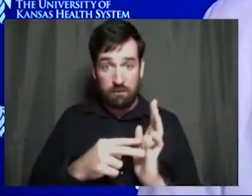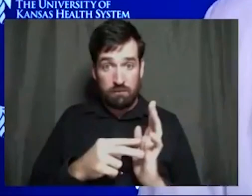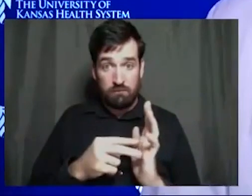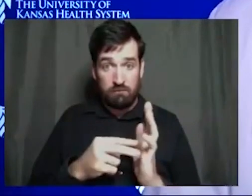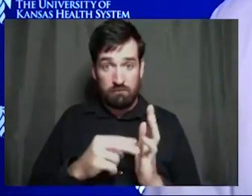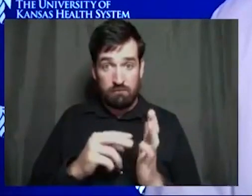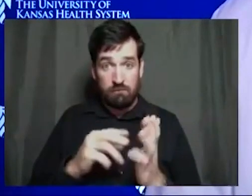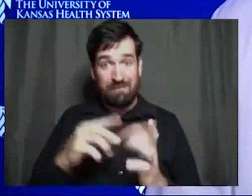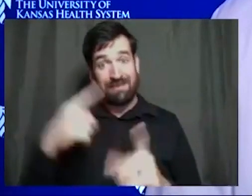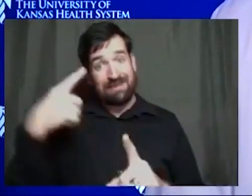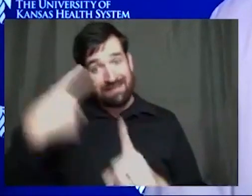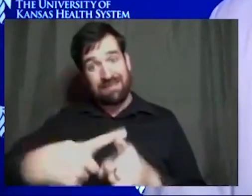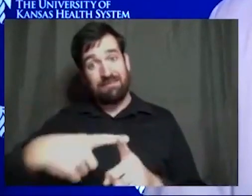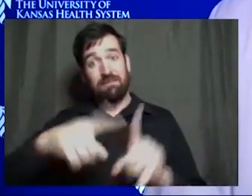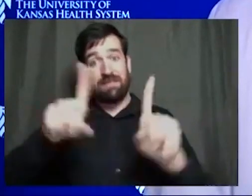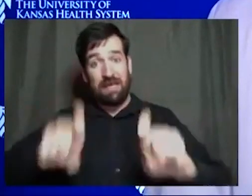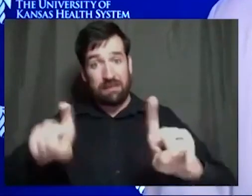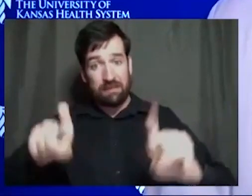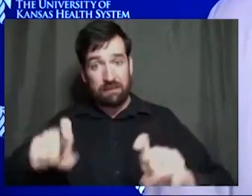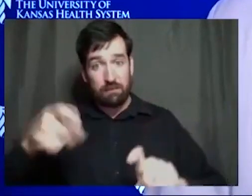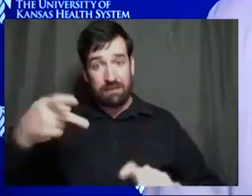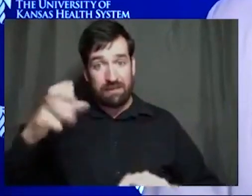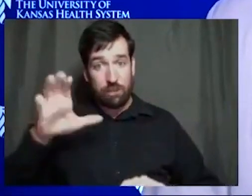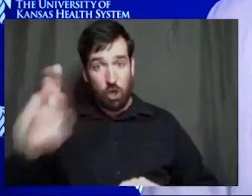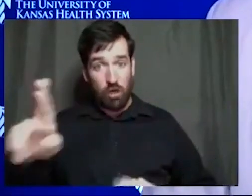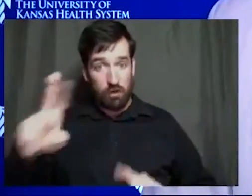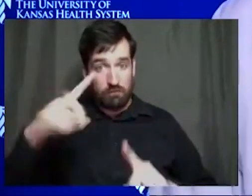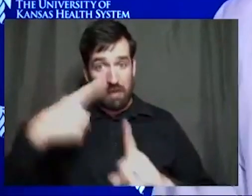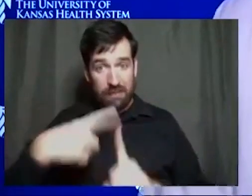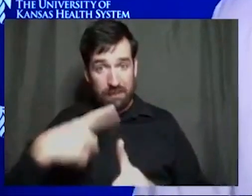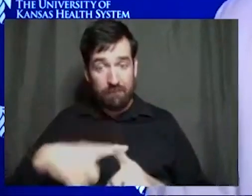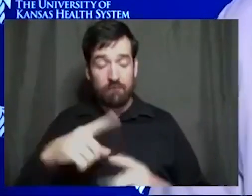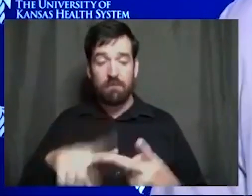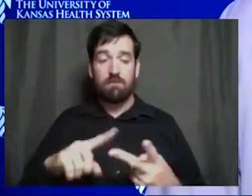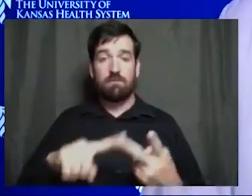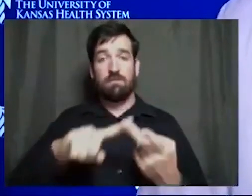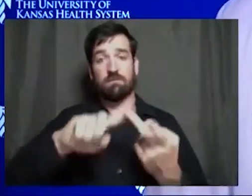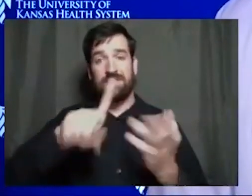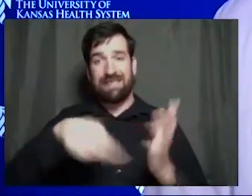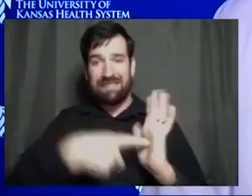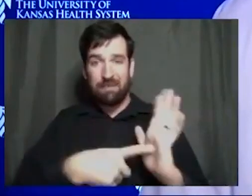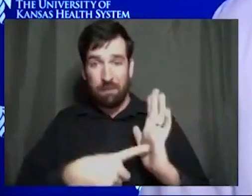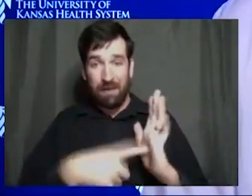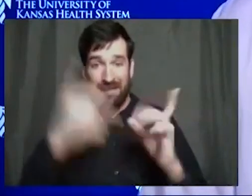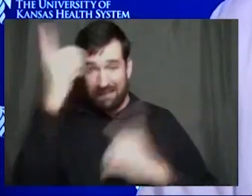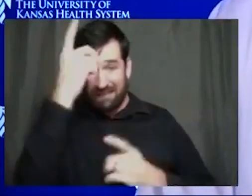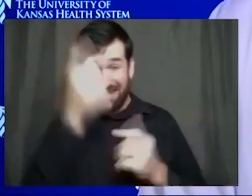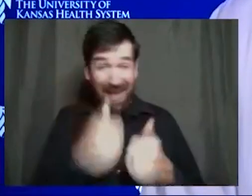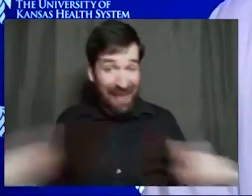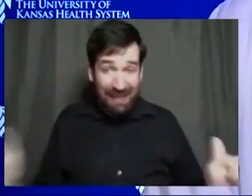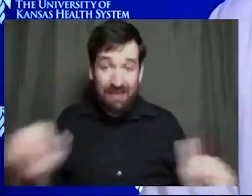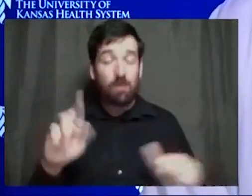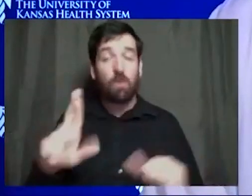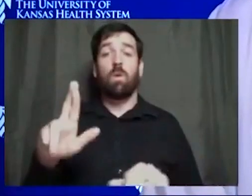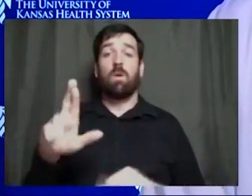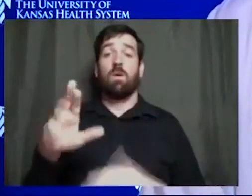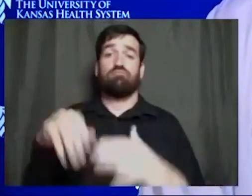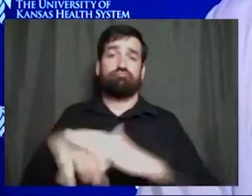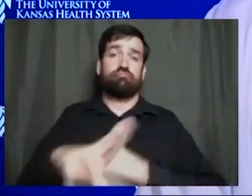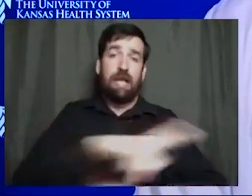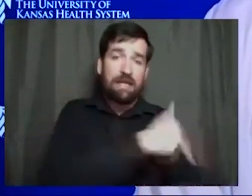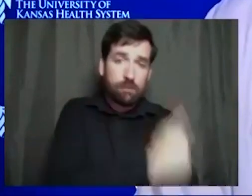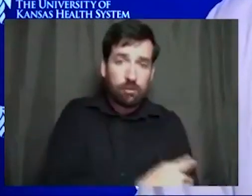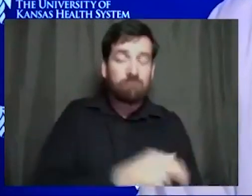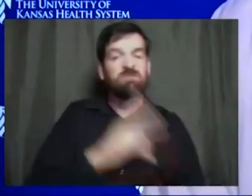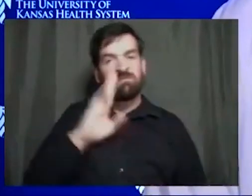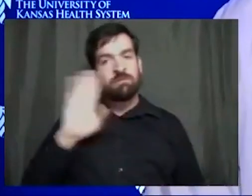positive? Is it just symptomatic disease, any disease, or is it hospitalization? And we know that these